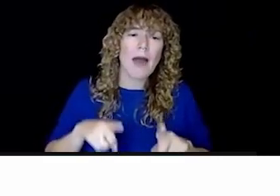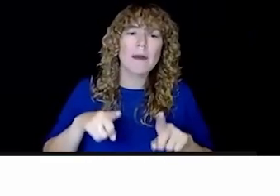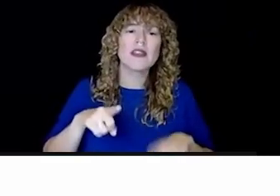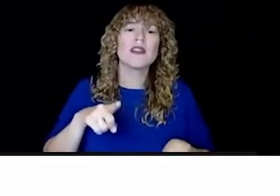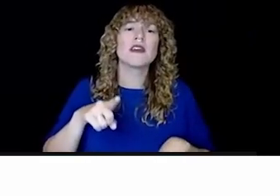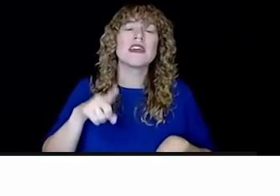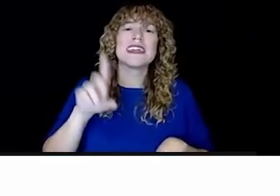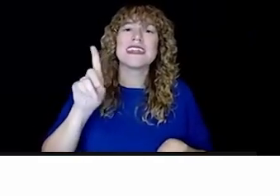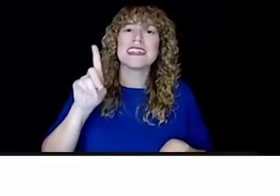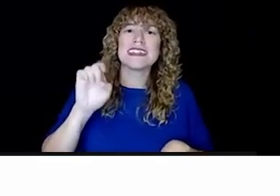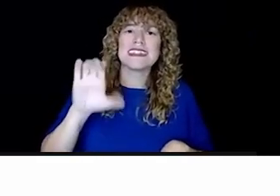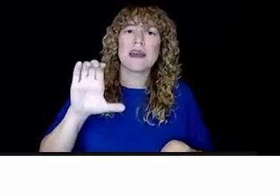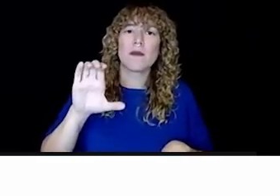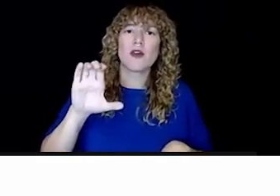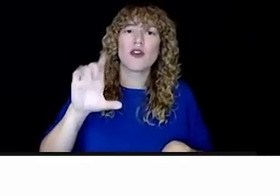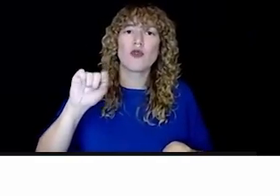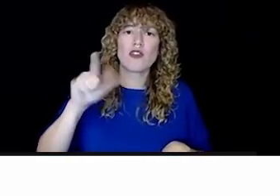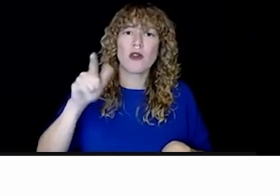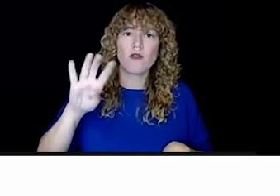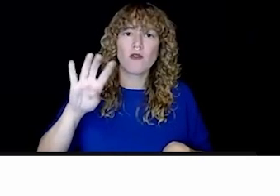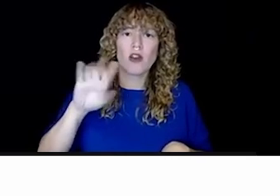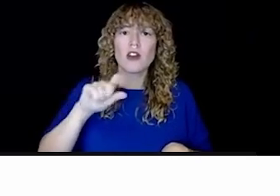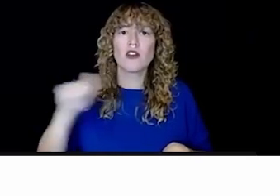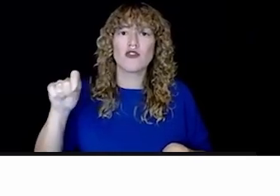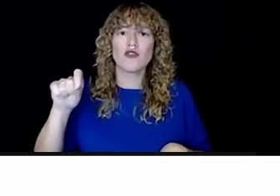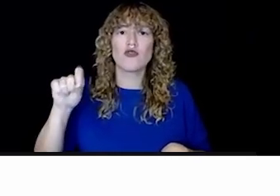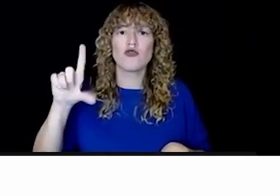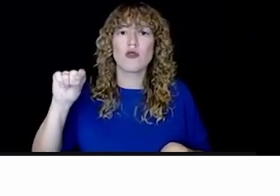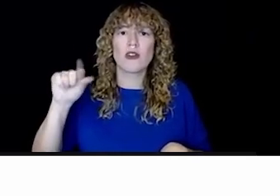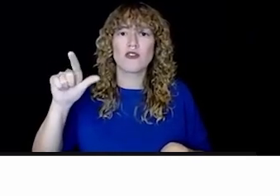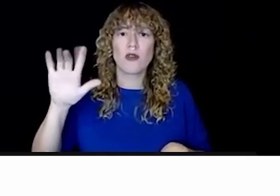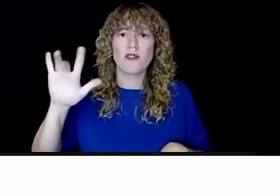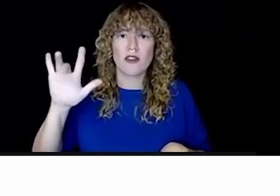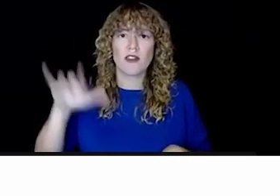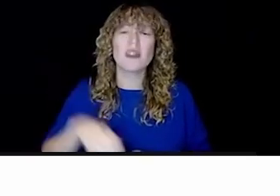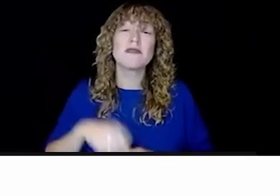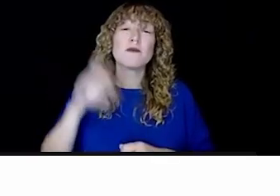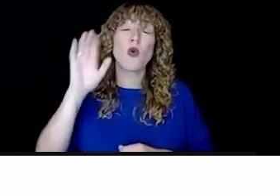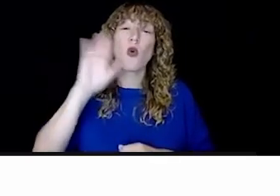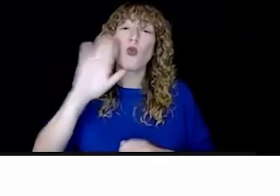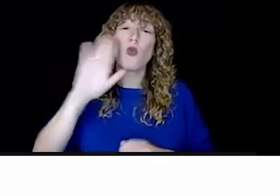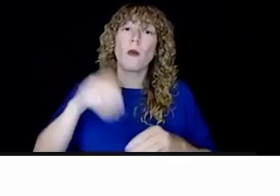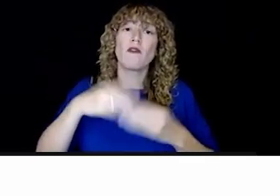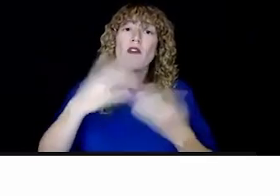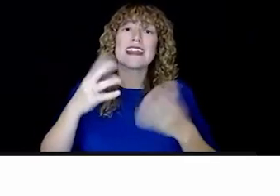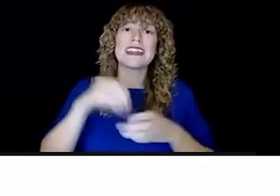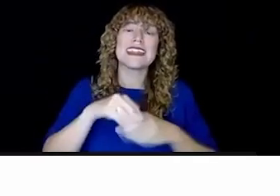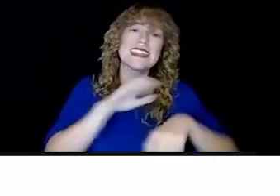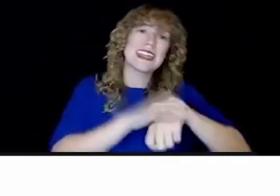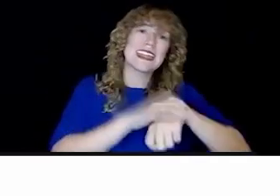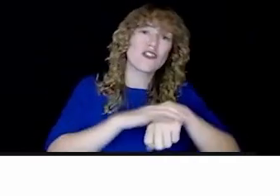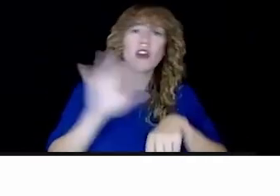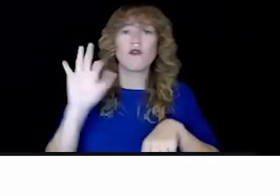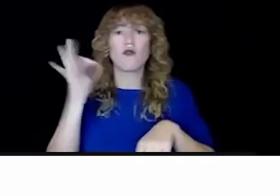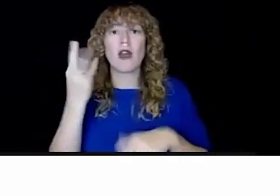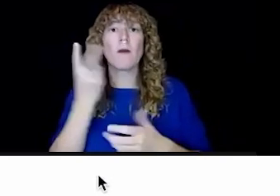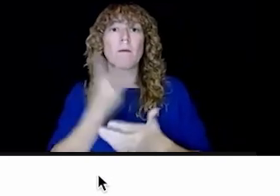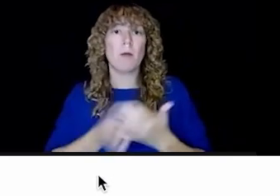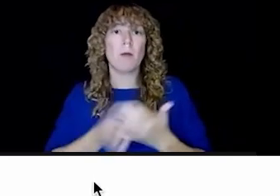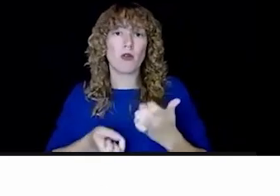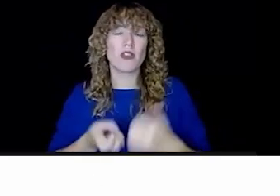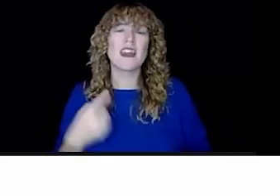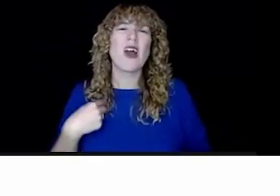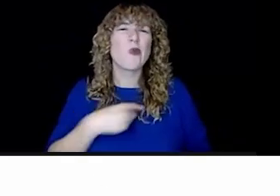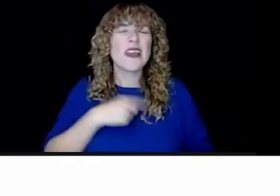be available in English and French. And we really want to determine what factors may be impacting the likelihood and severity